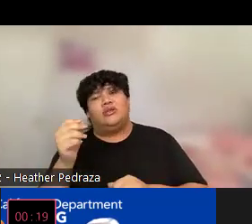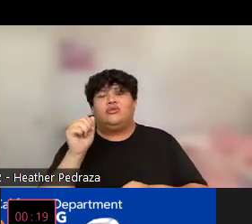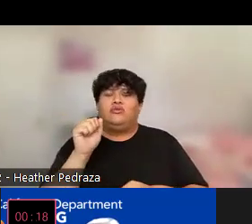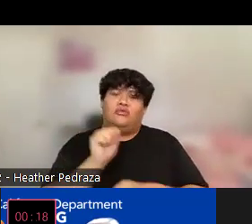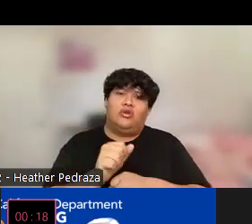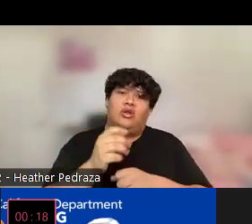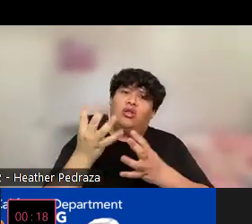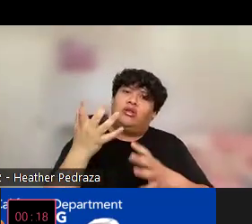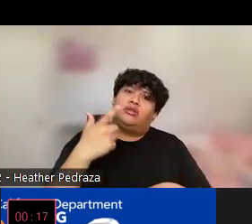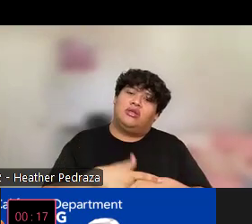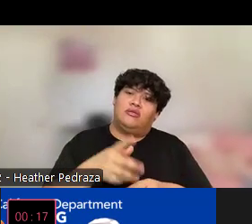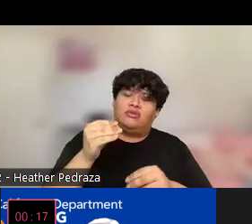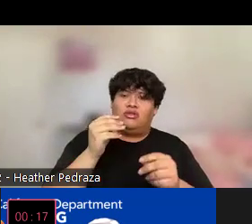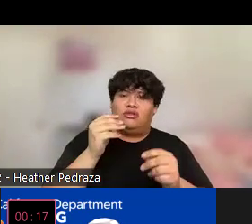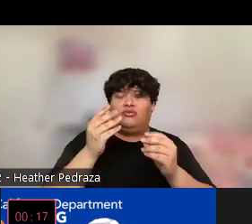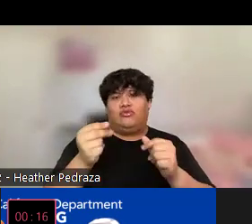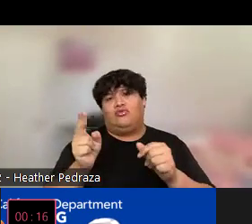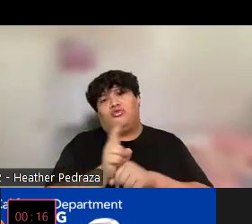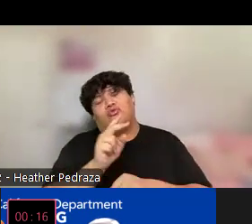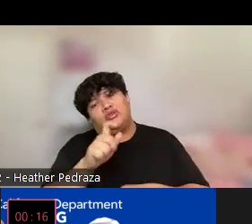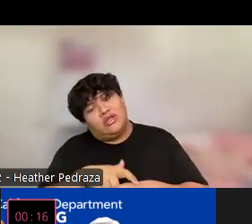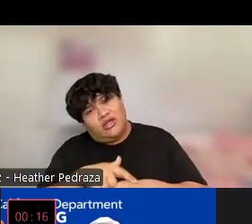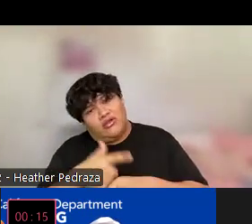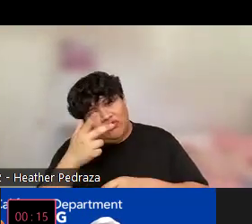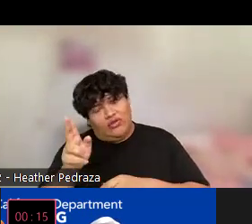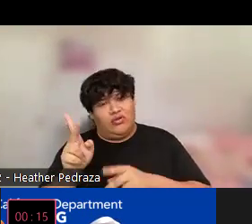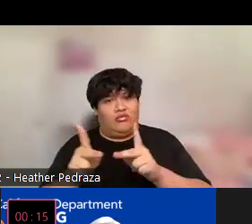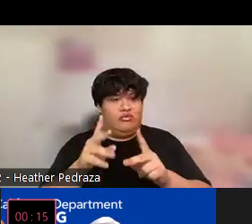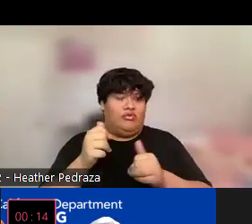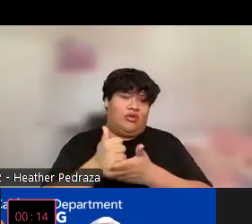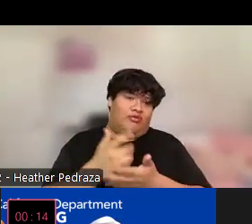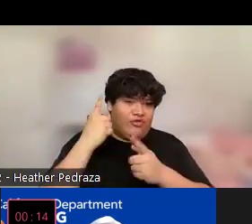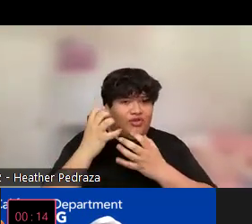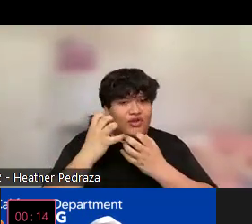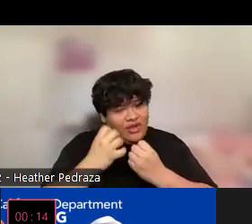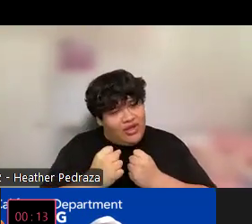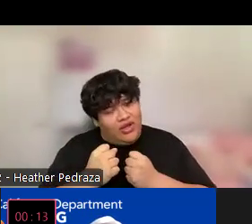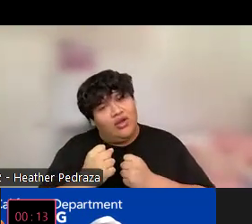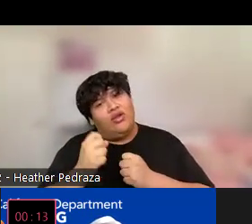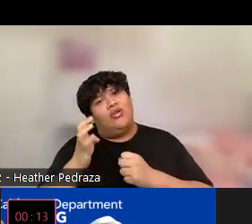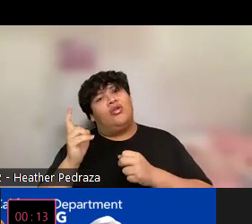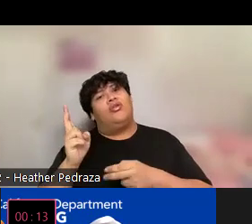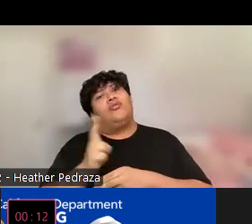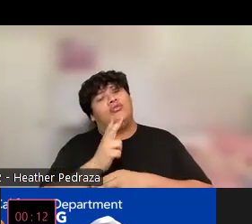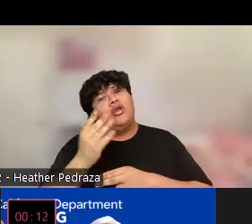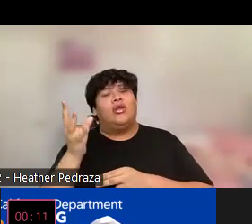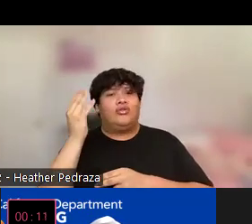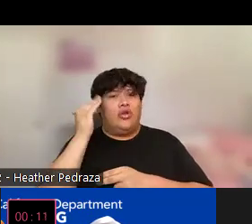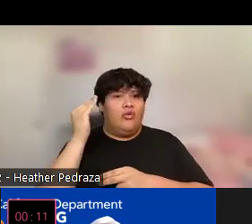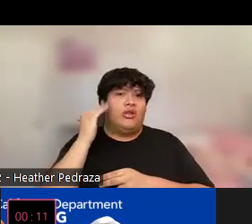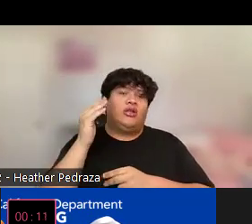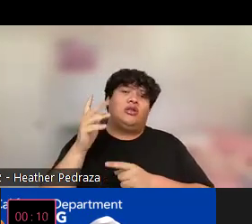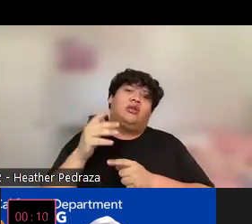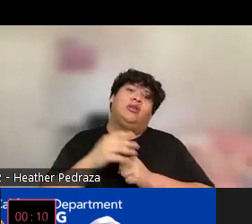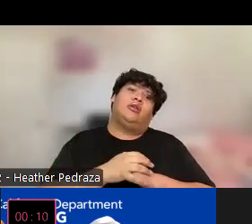and depend directly on these people for their help or for their care, are willfully and knowingly lying